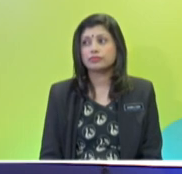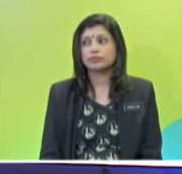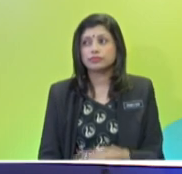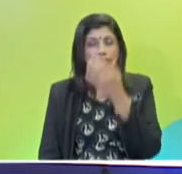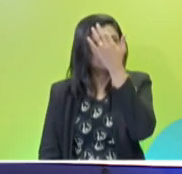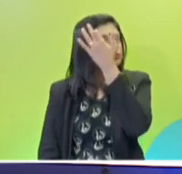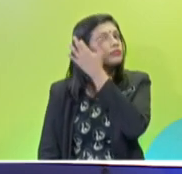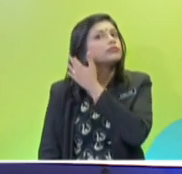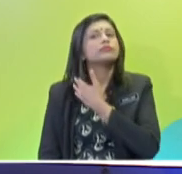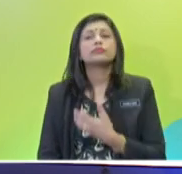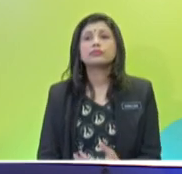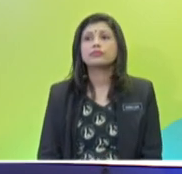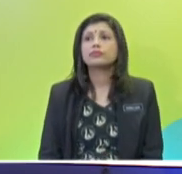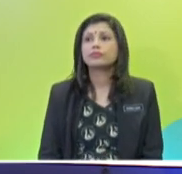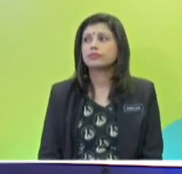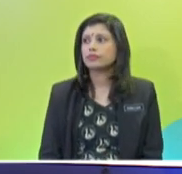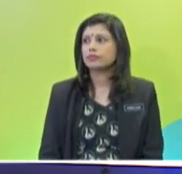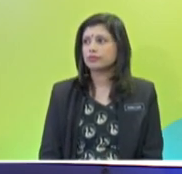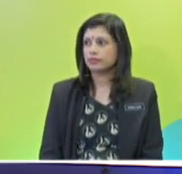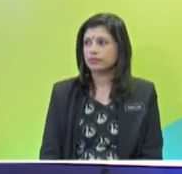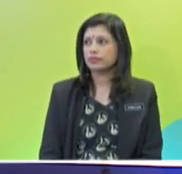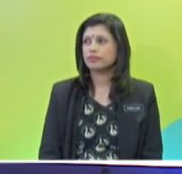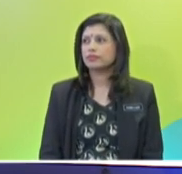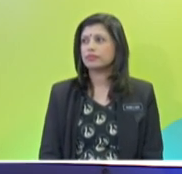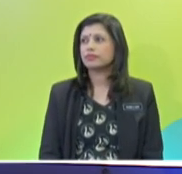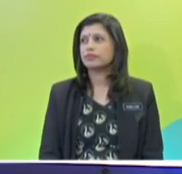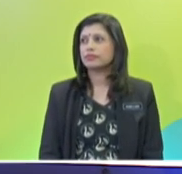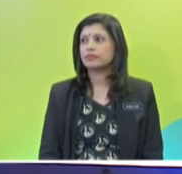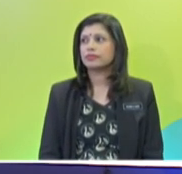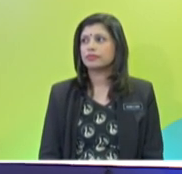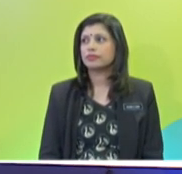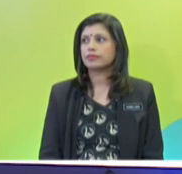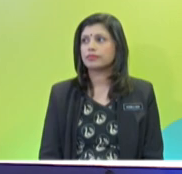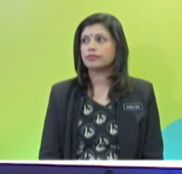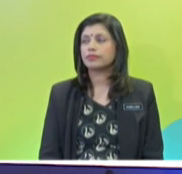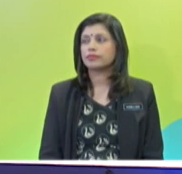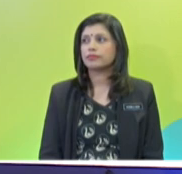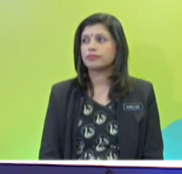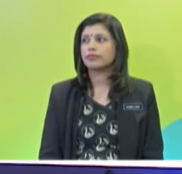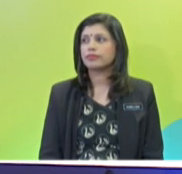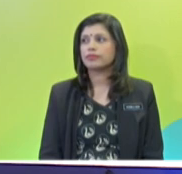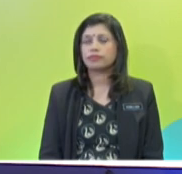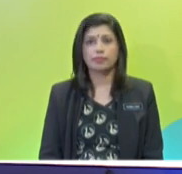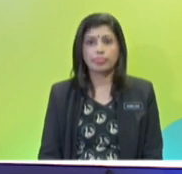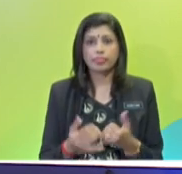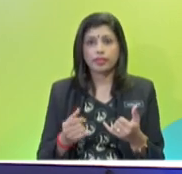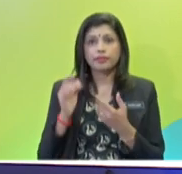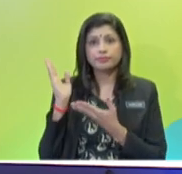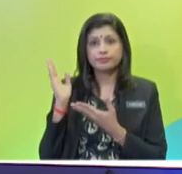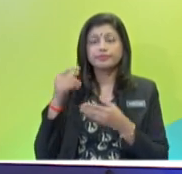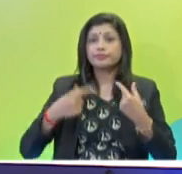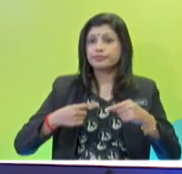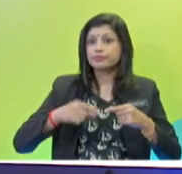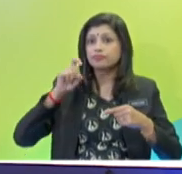here? Number three, please. Number three. All right, number three. Okay, girls, I gave them a flower. Flower.